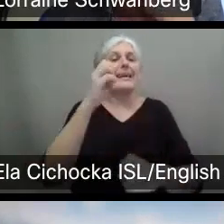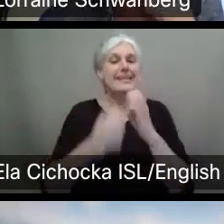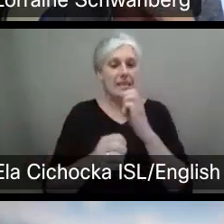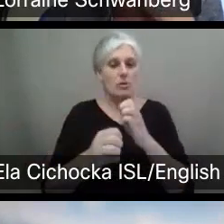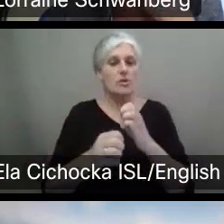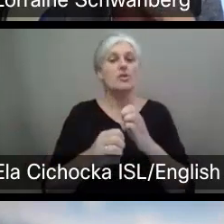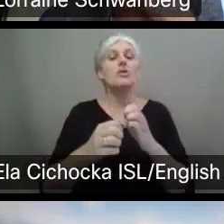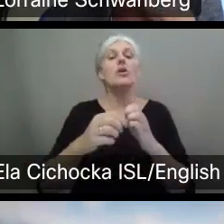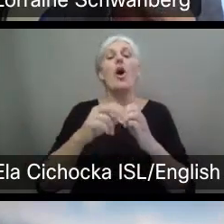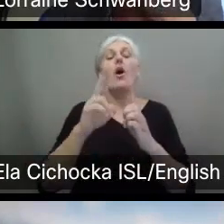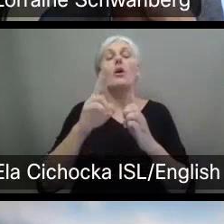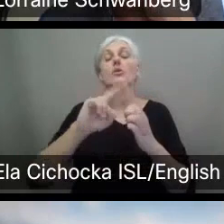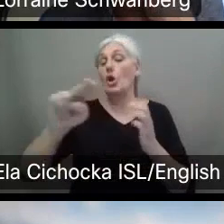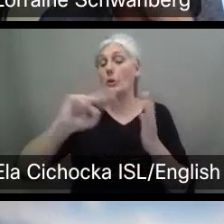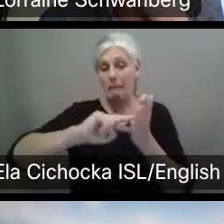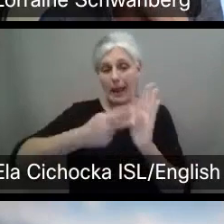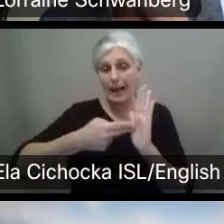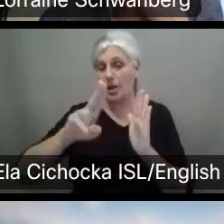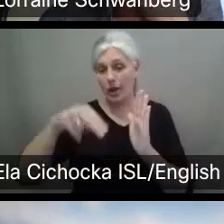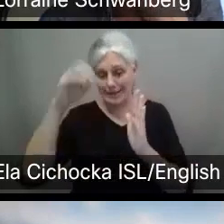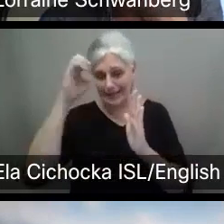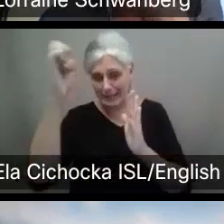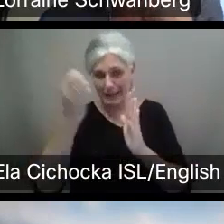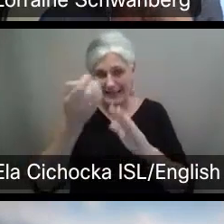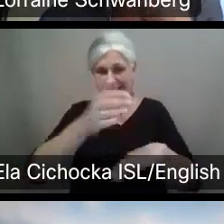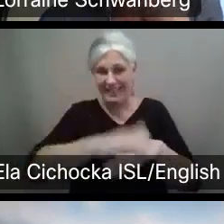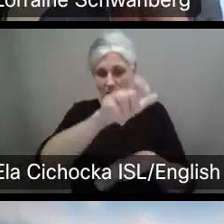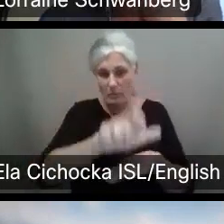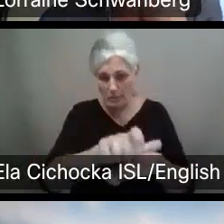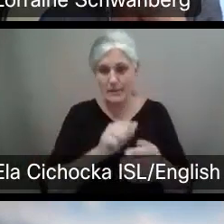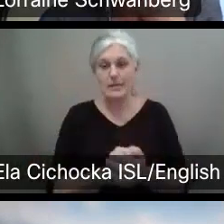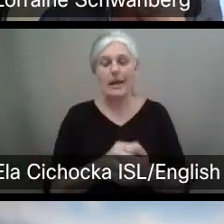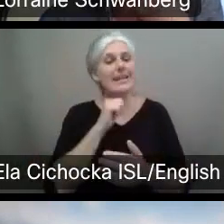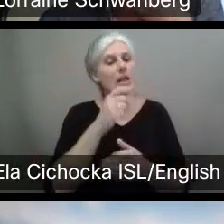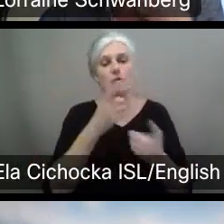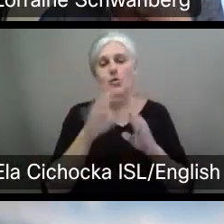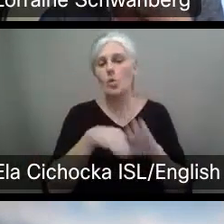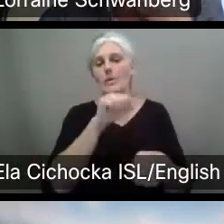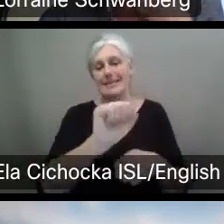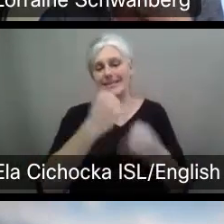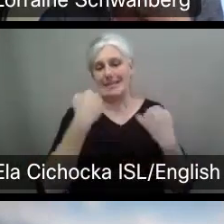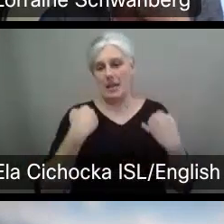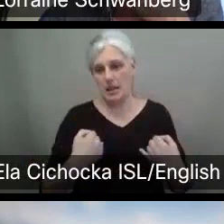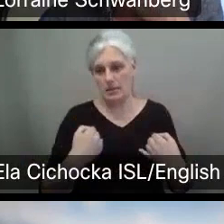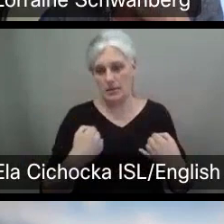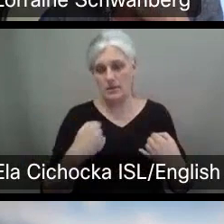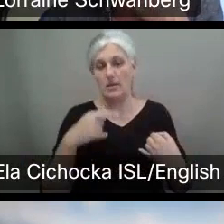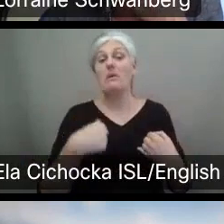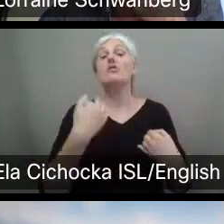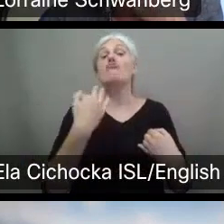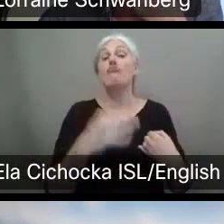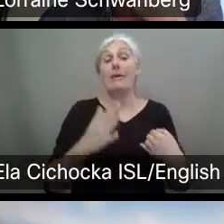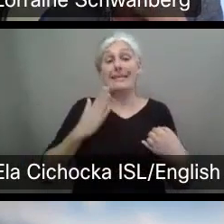and unintended death and was not attributable to the patient's underlying illness, but here was performed on the wrong